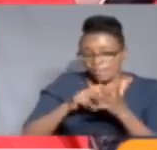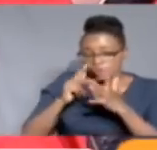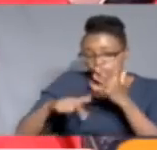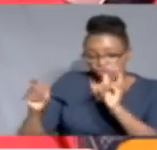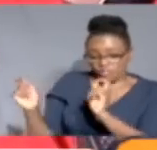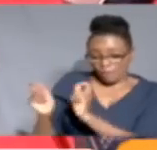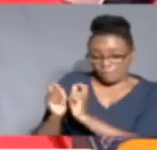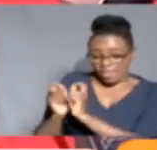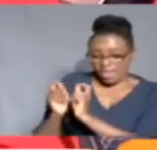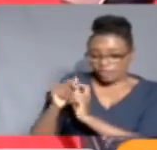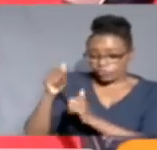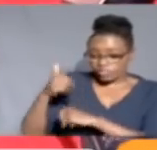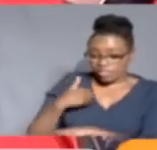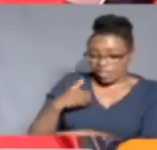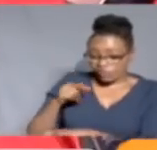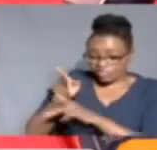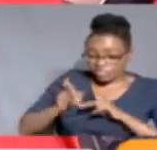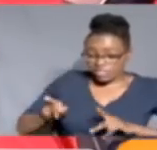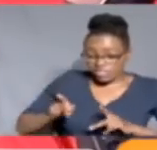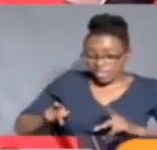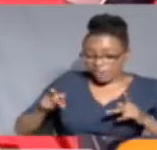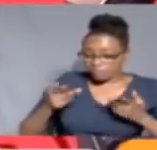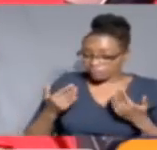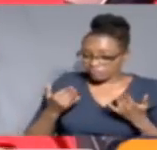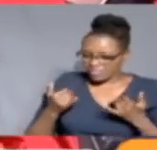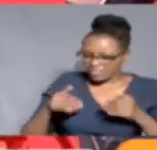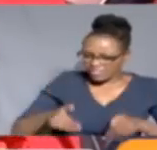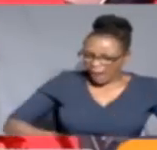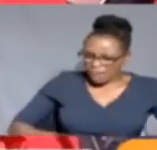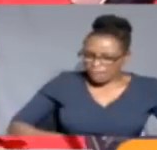pain that they bear, these young people,